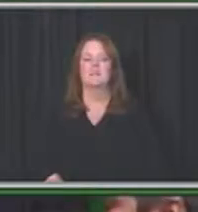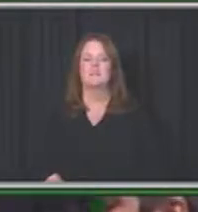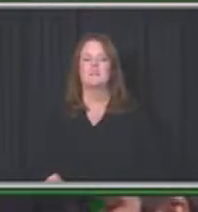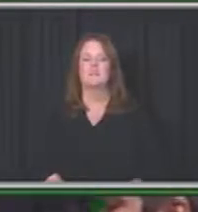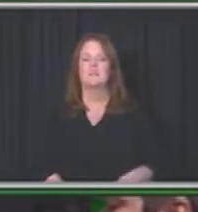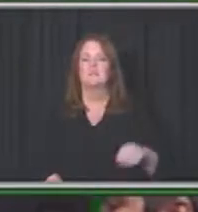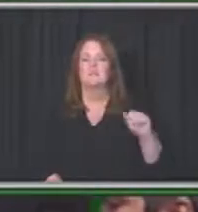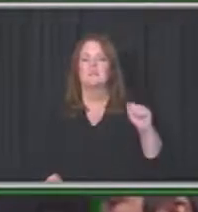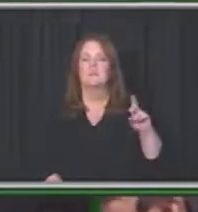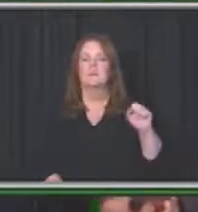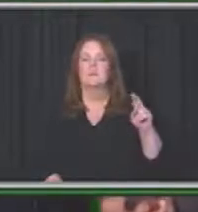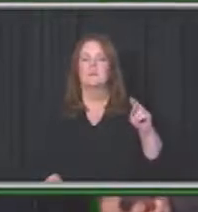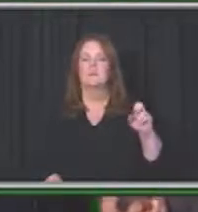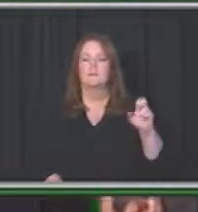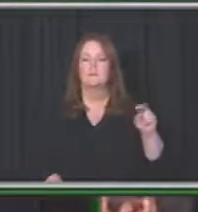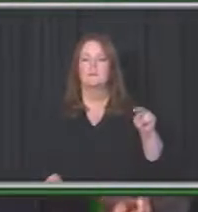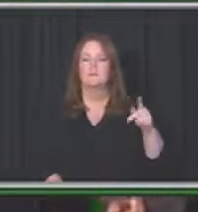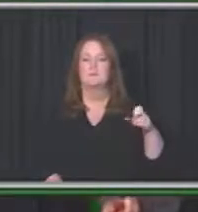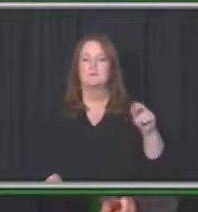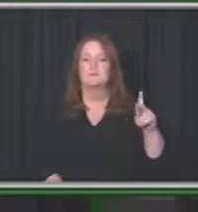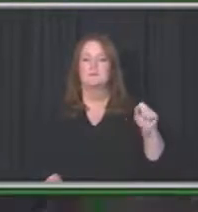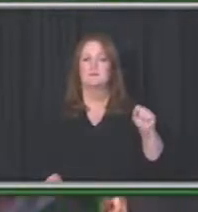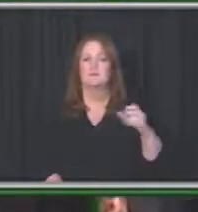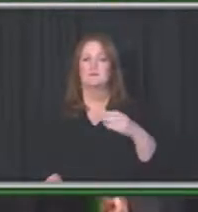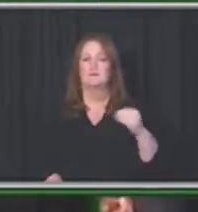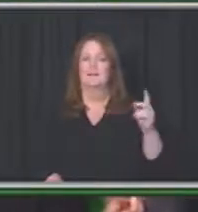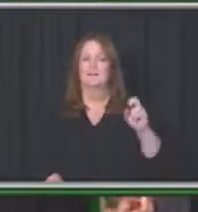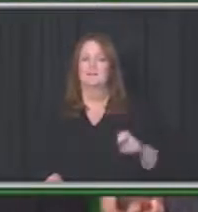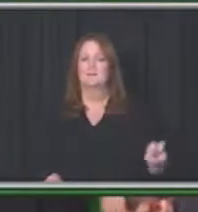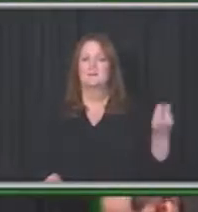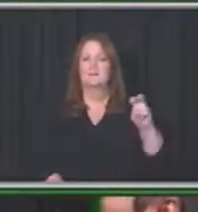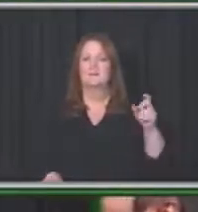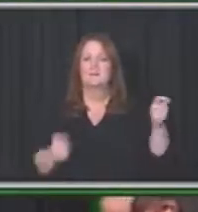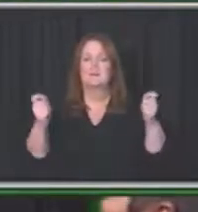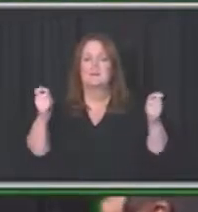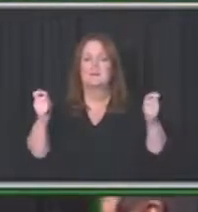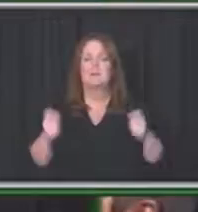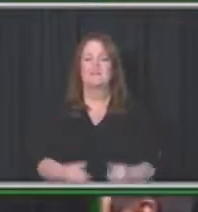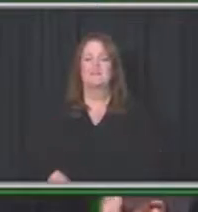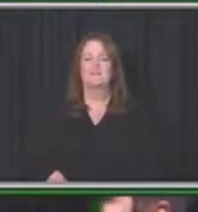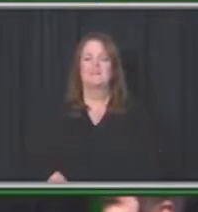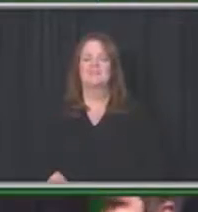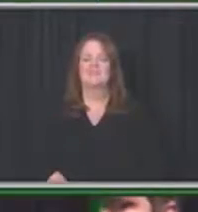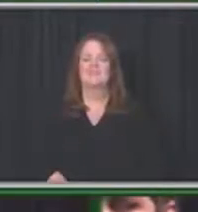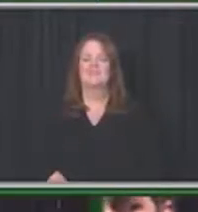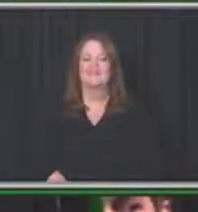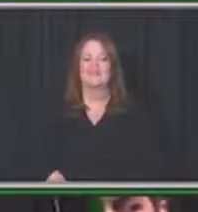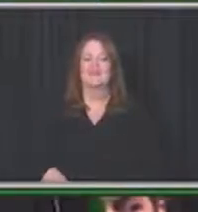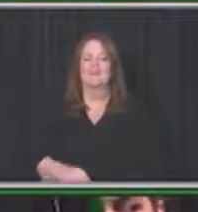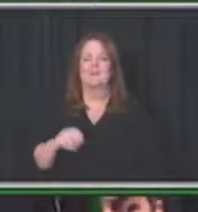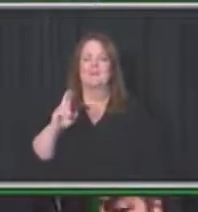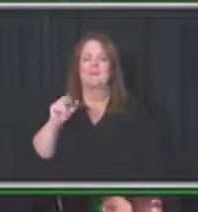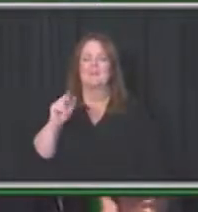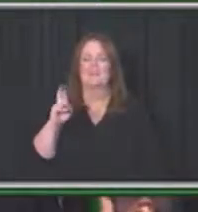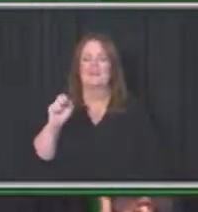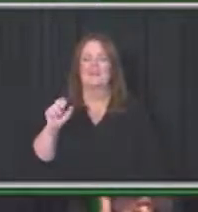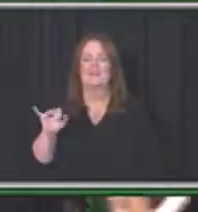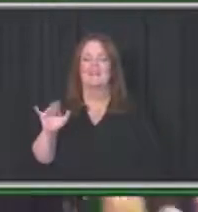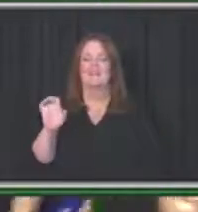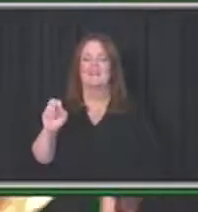Department of Recreation, Parks, and Tourism Administration. Greg Shaw,